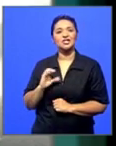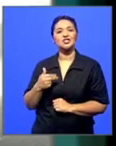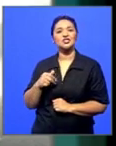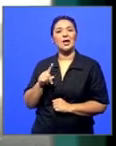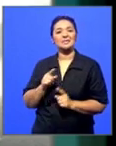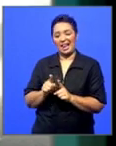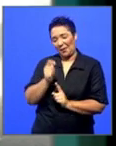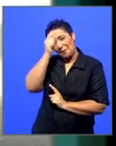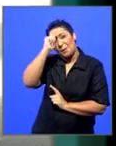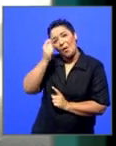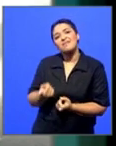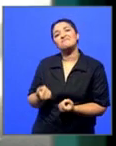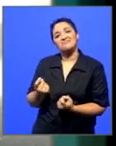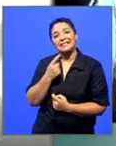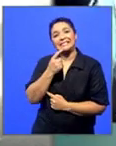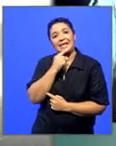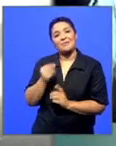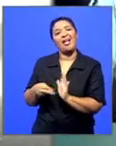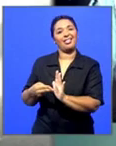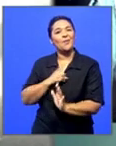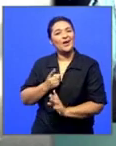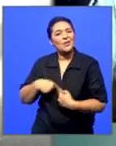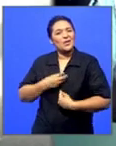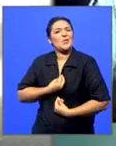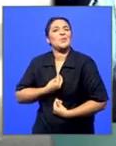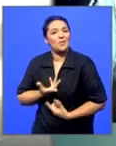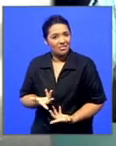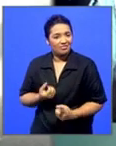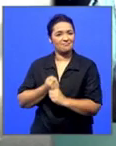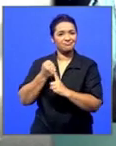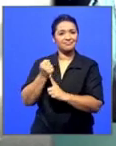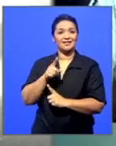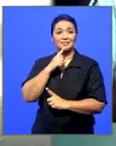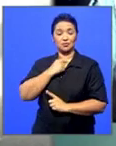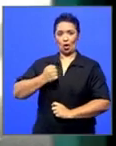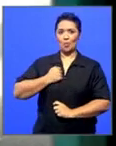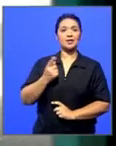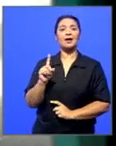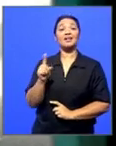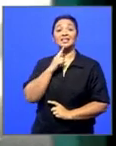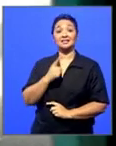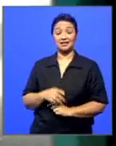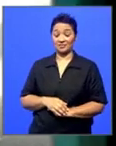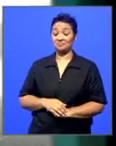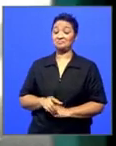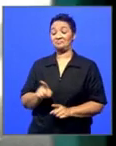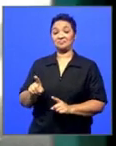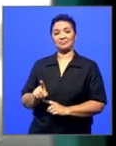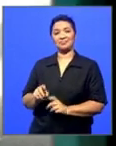like quite very much, because we were revolutionaries, young activists, wanted to be called comrades. And he said, well,